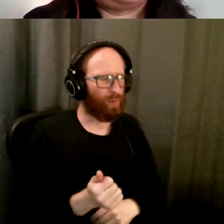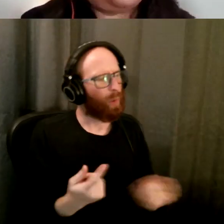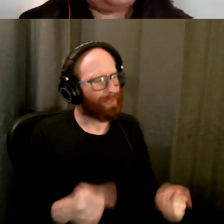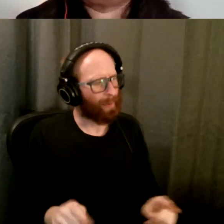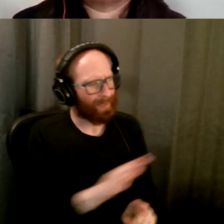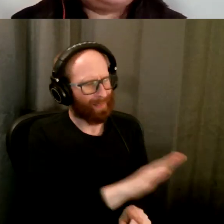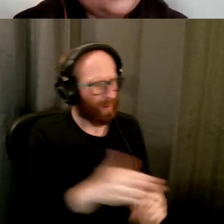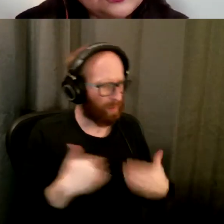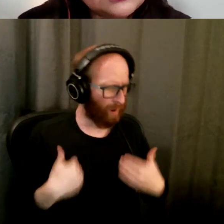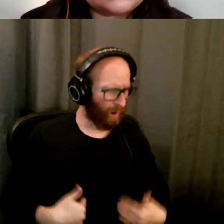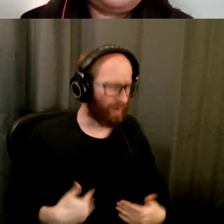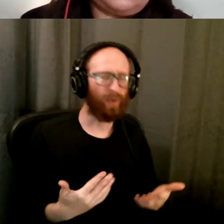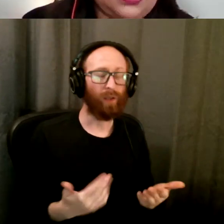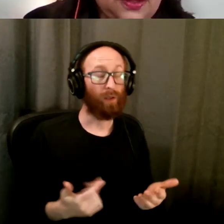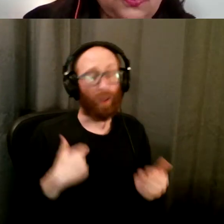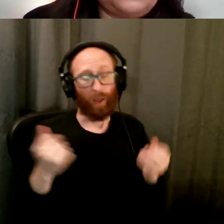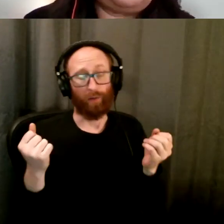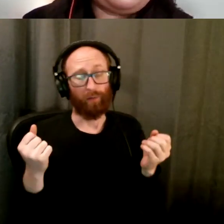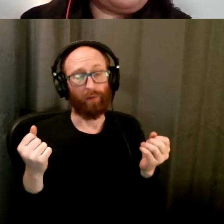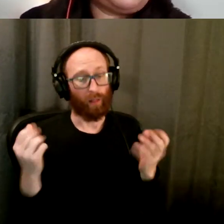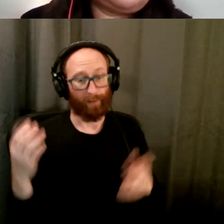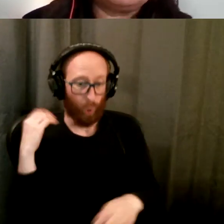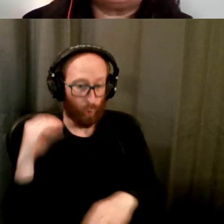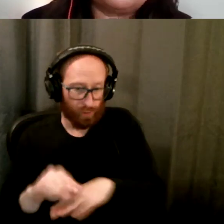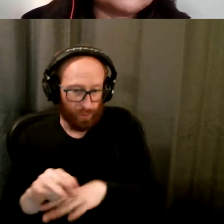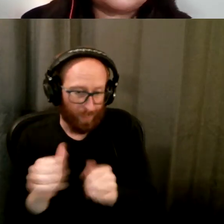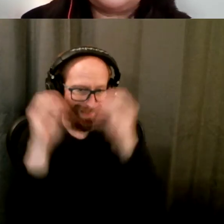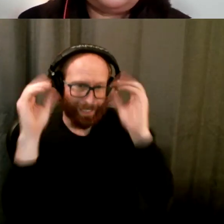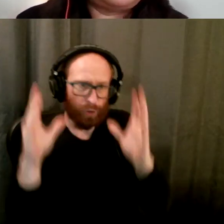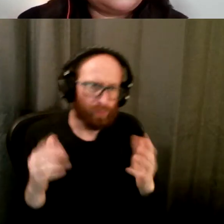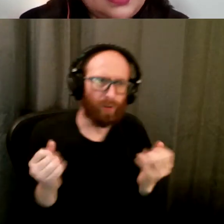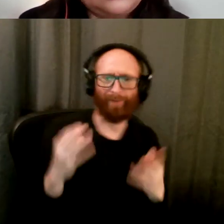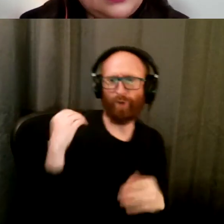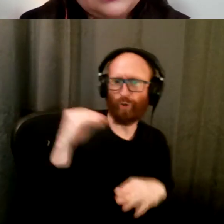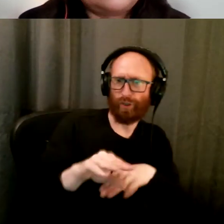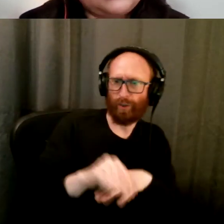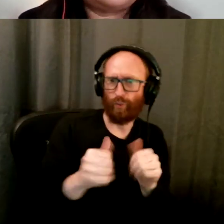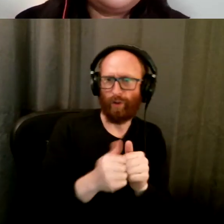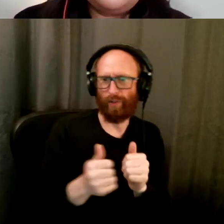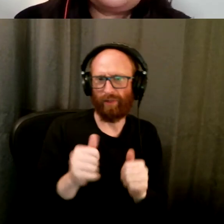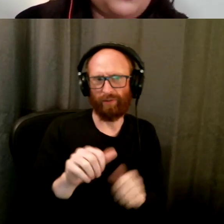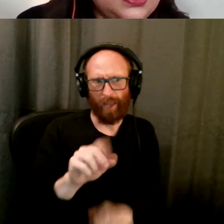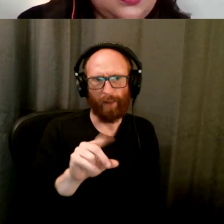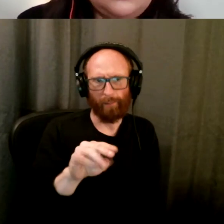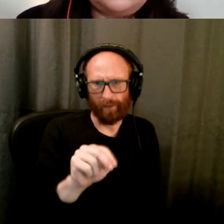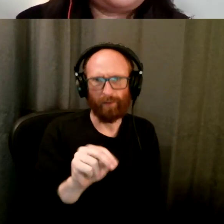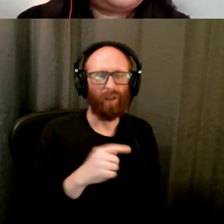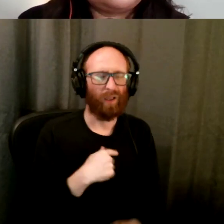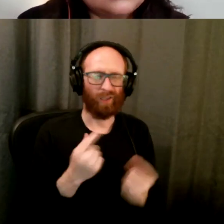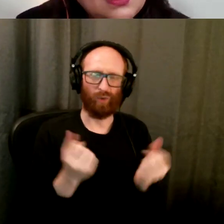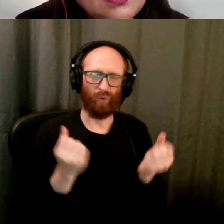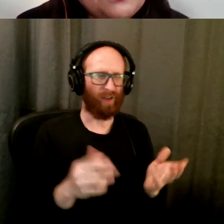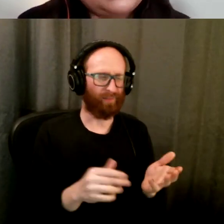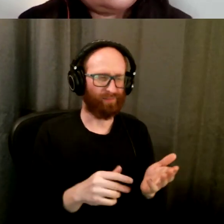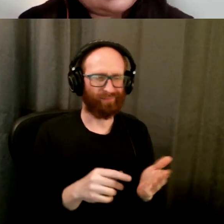do a lot of coaching with teachers. I do a lot of coaching with admin. Of course, I do a lot of, like I said, suicide